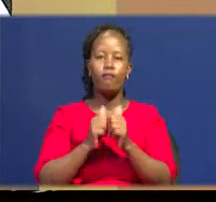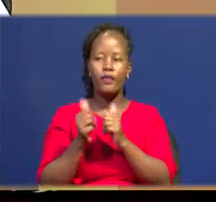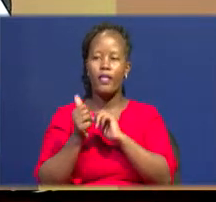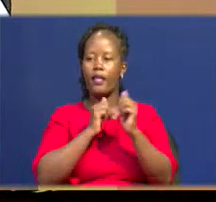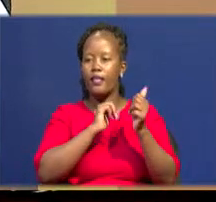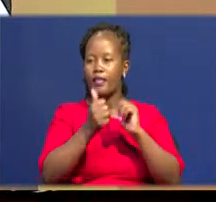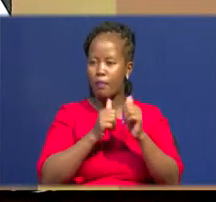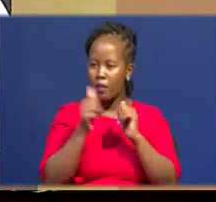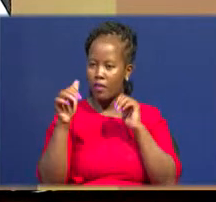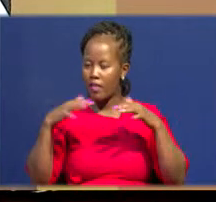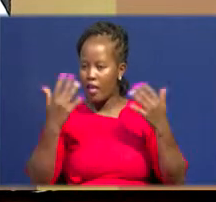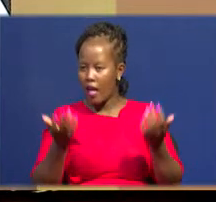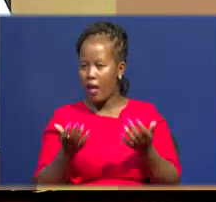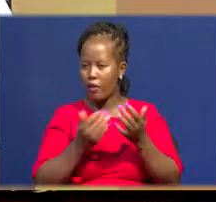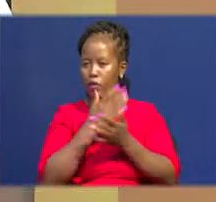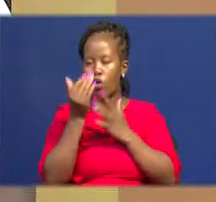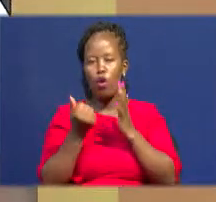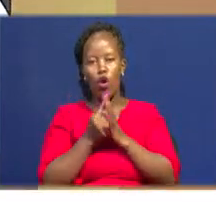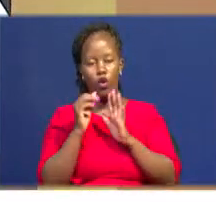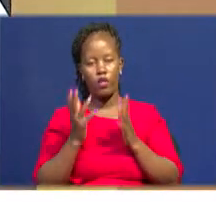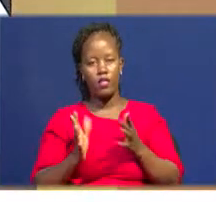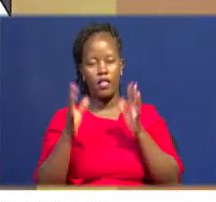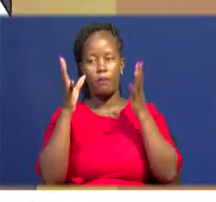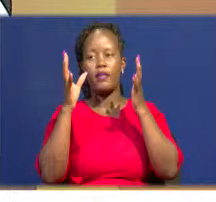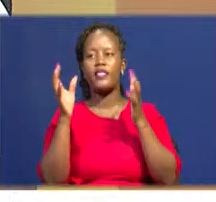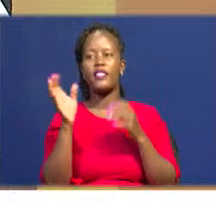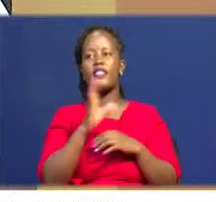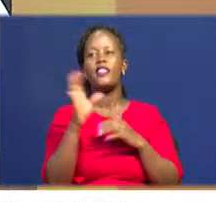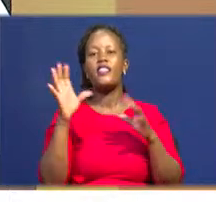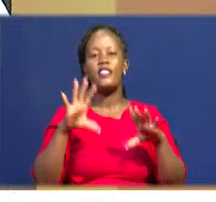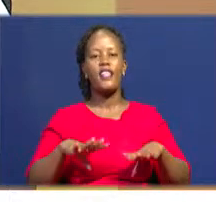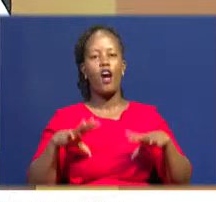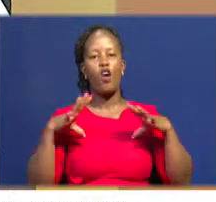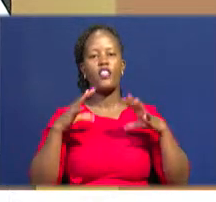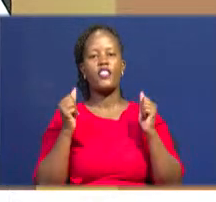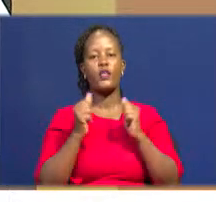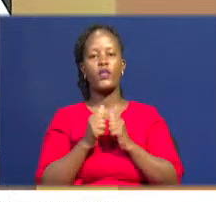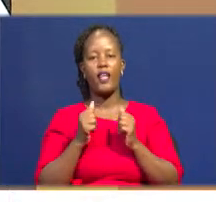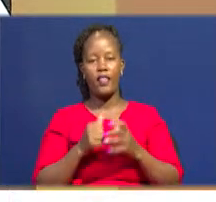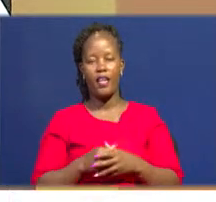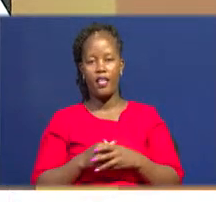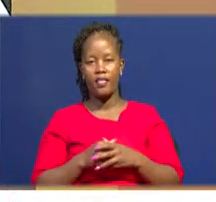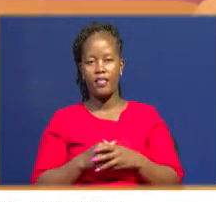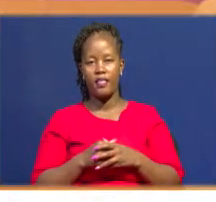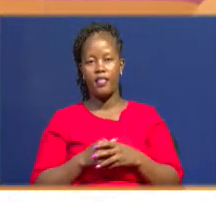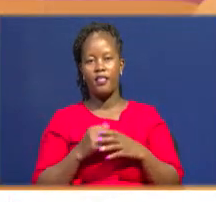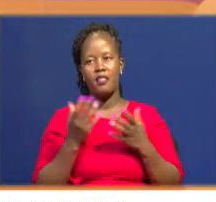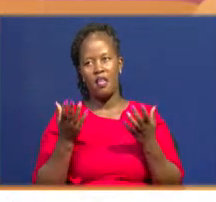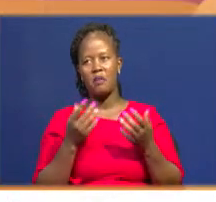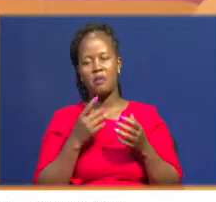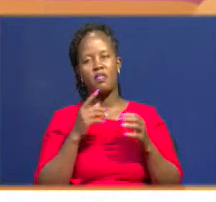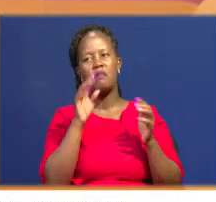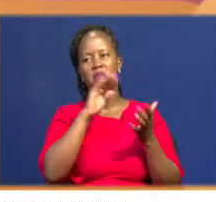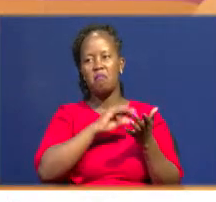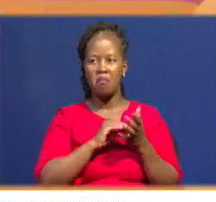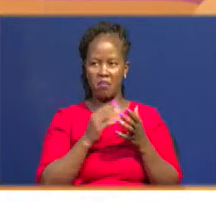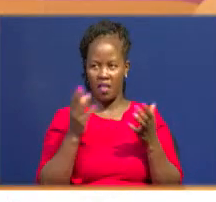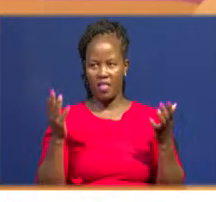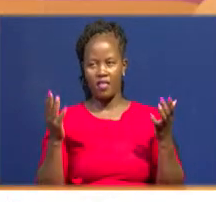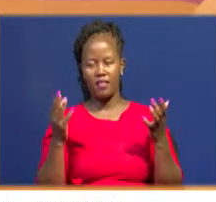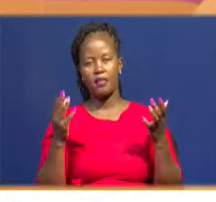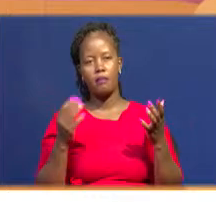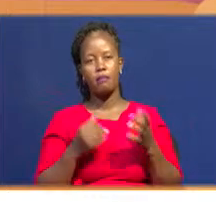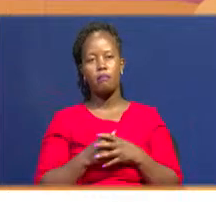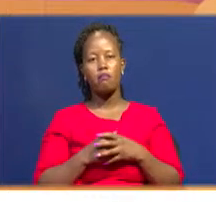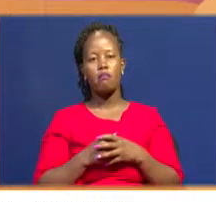and rally all of us to come and celebrate the Easter holidays together. And let's talk about this. It's